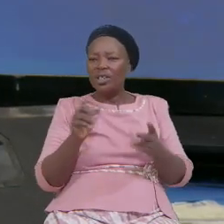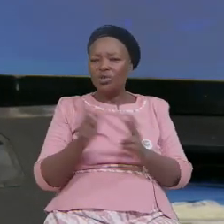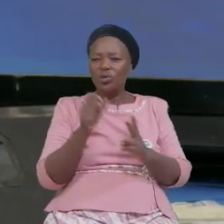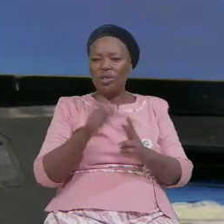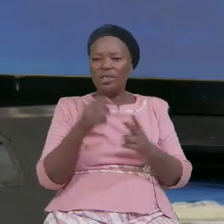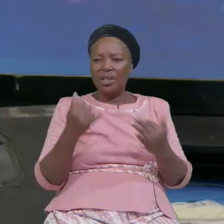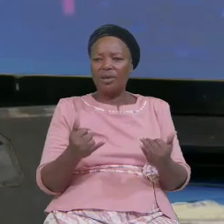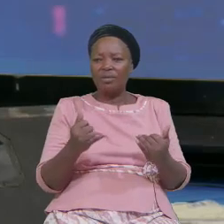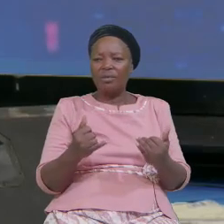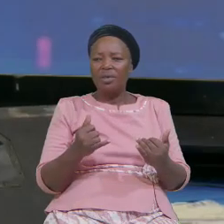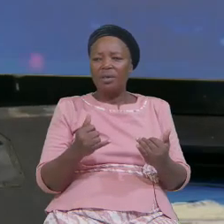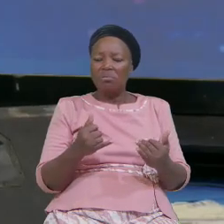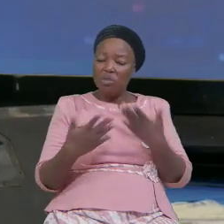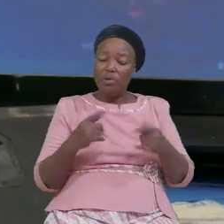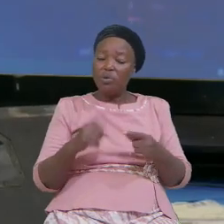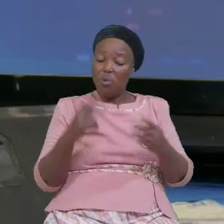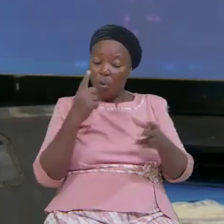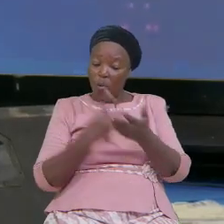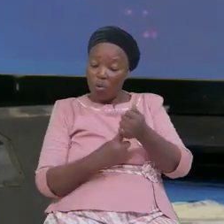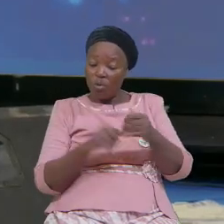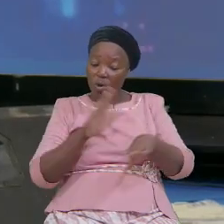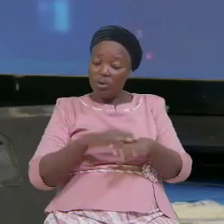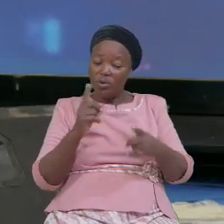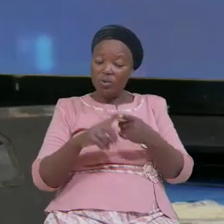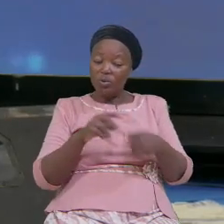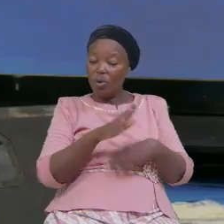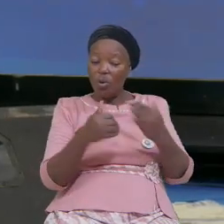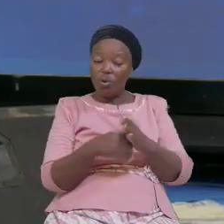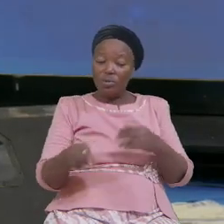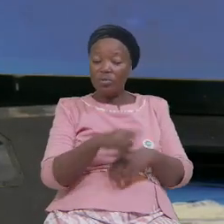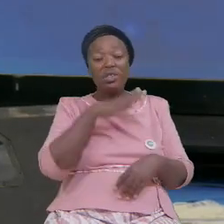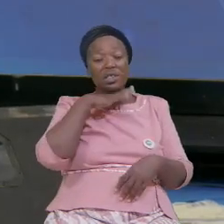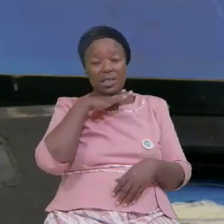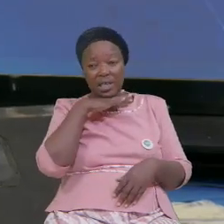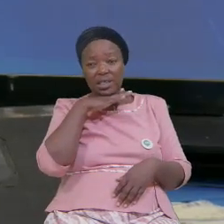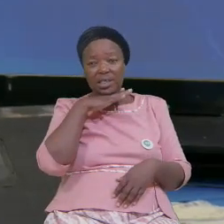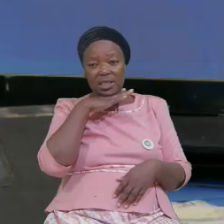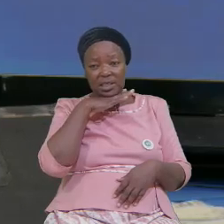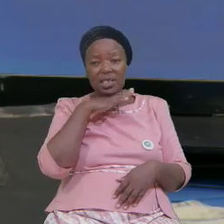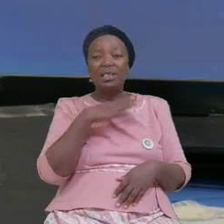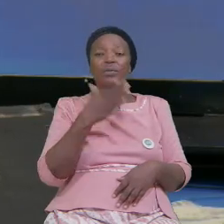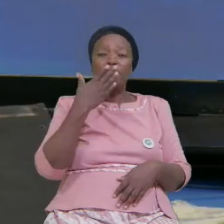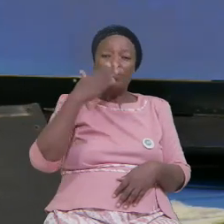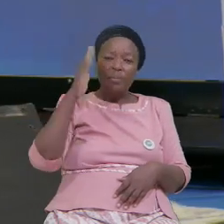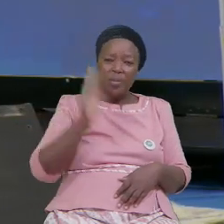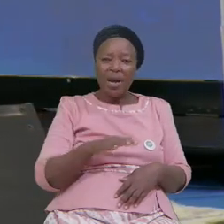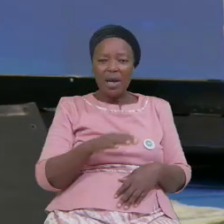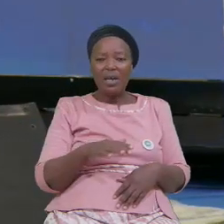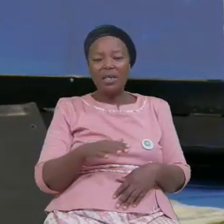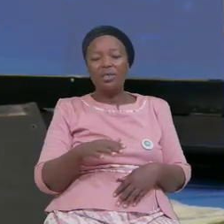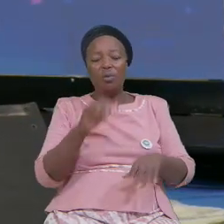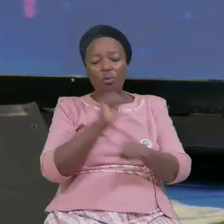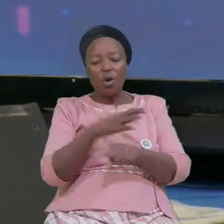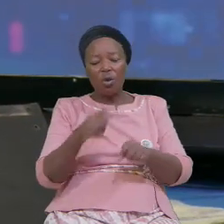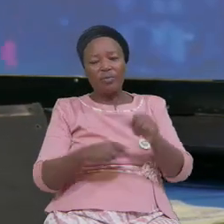to hold on to those defiling, debasing acts of the flesh, or we're